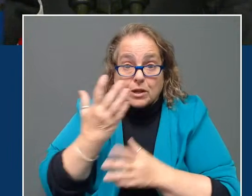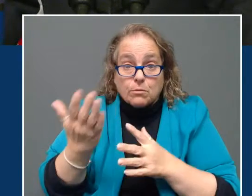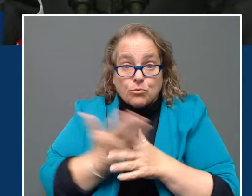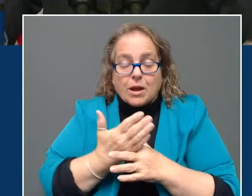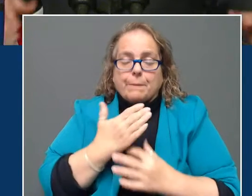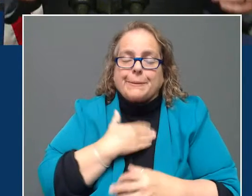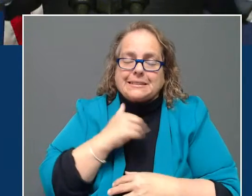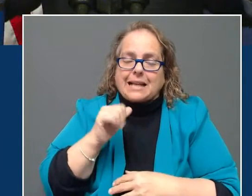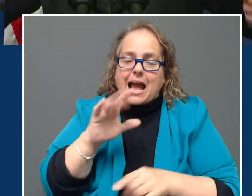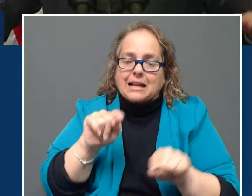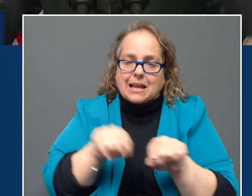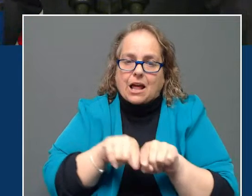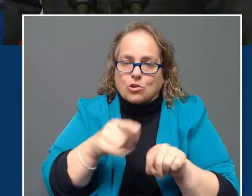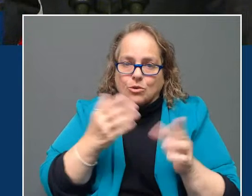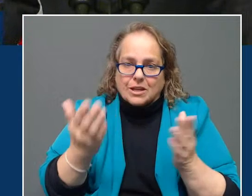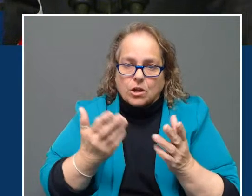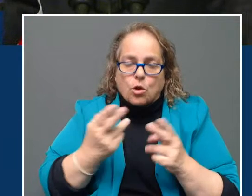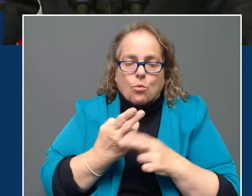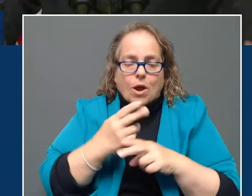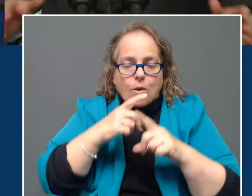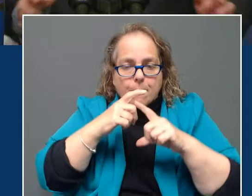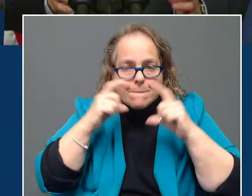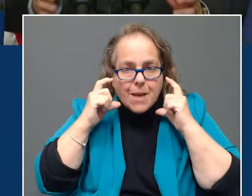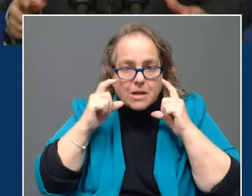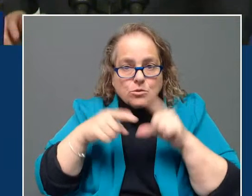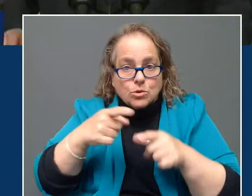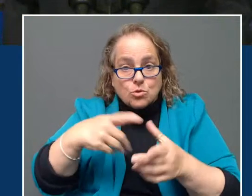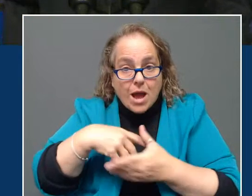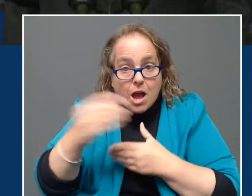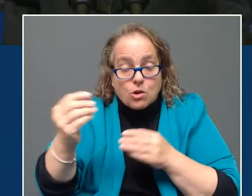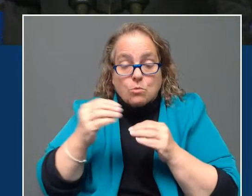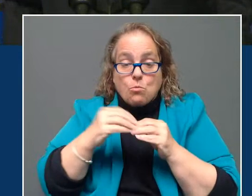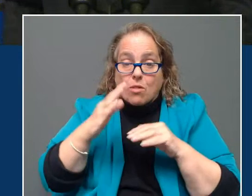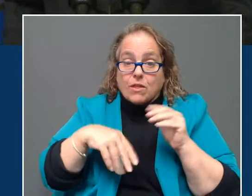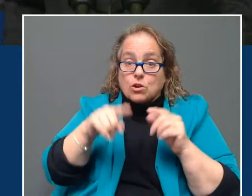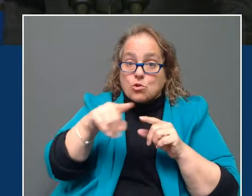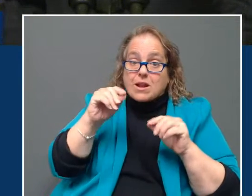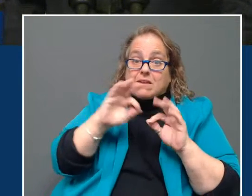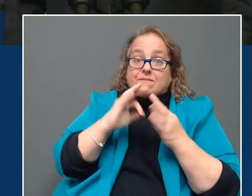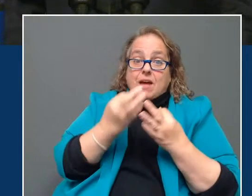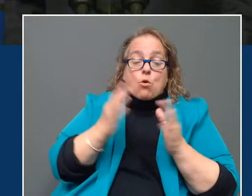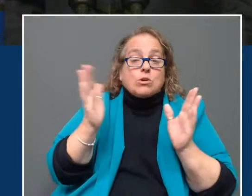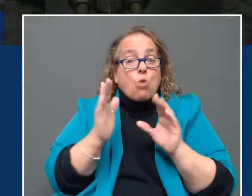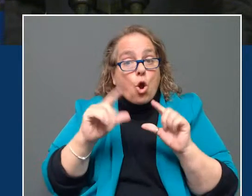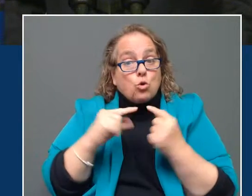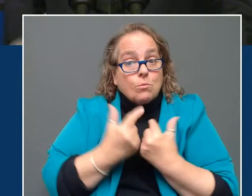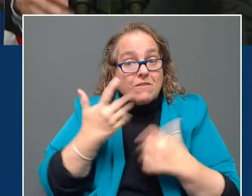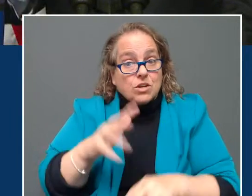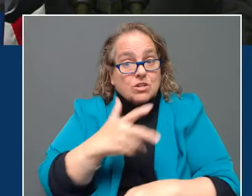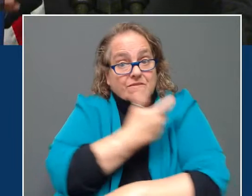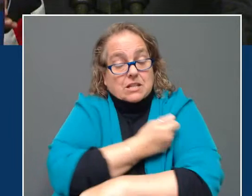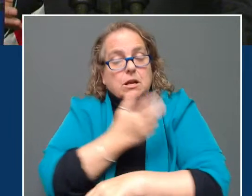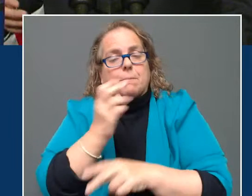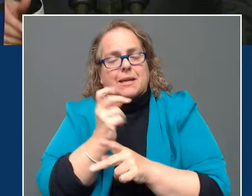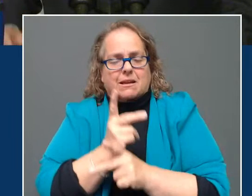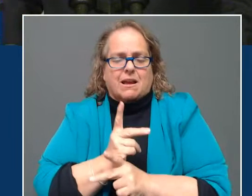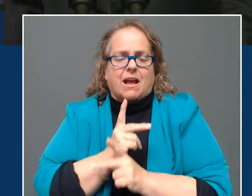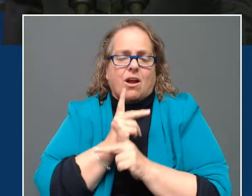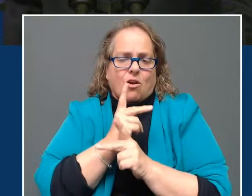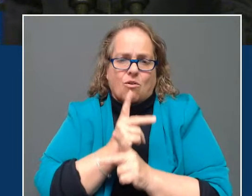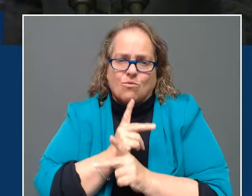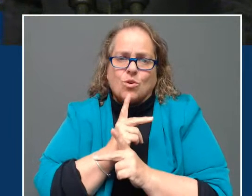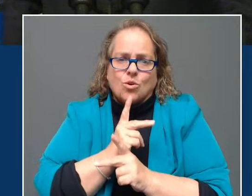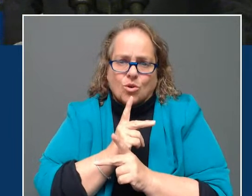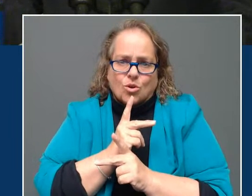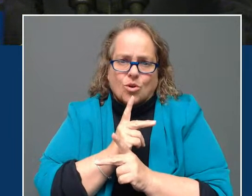out, when it's more than just you and your family or small groups that have been vaccinated. Be careful. Let's not mess up getting back